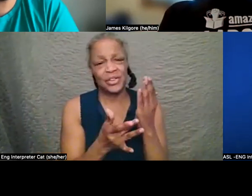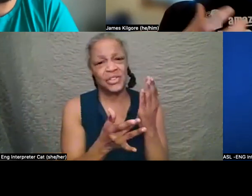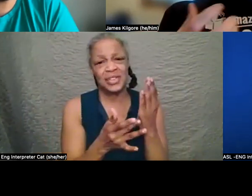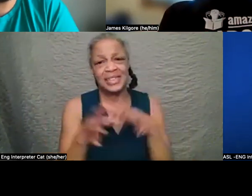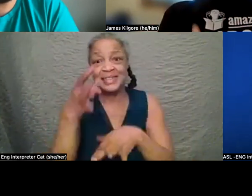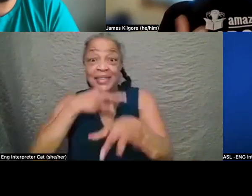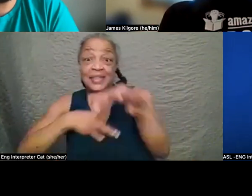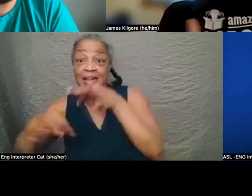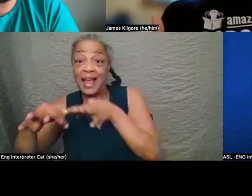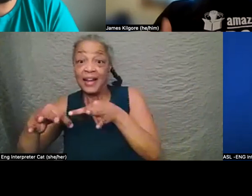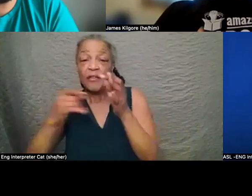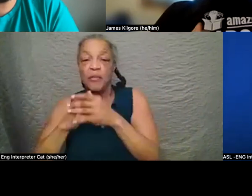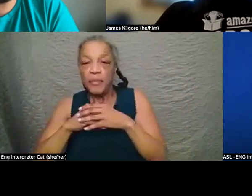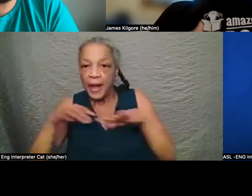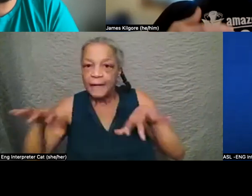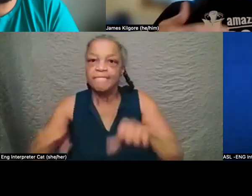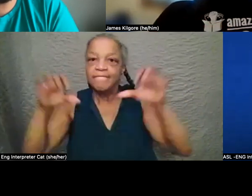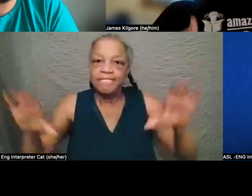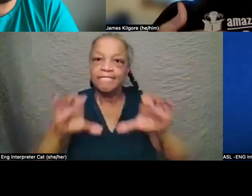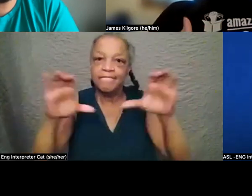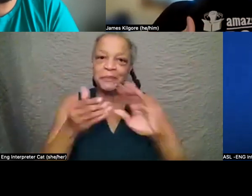of by mobilizing communities